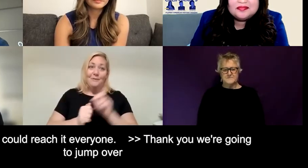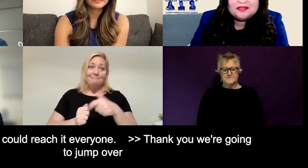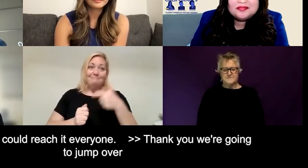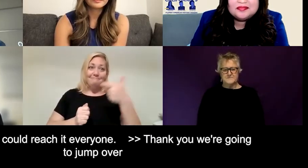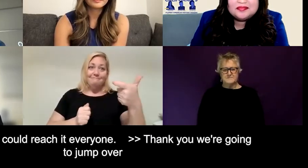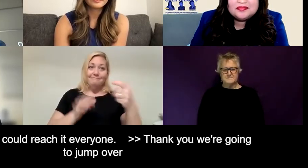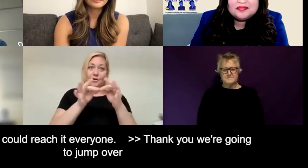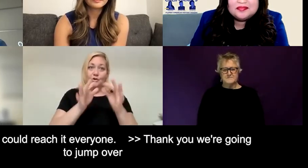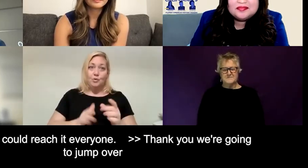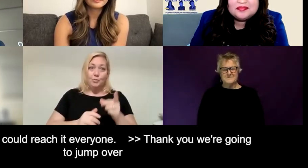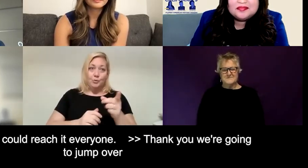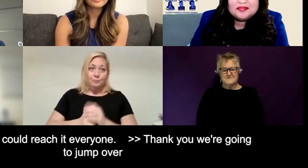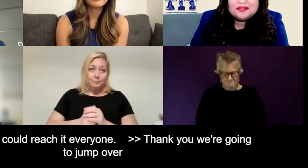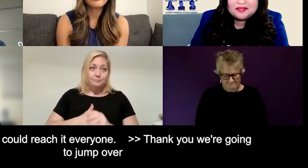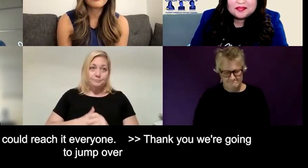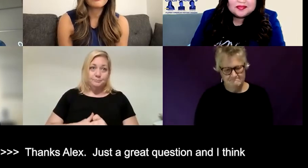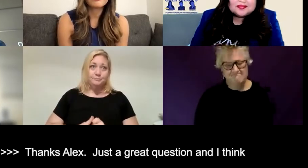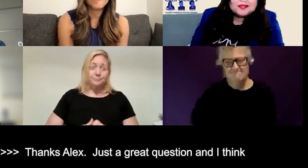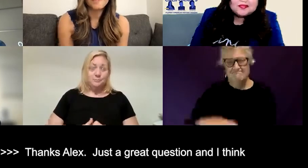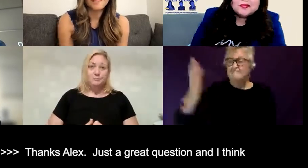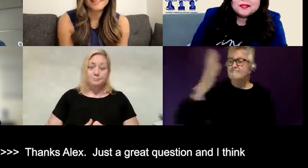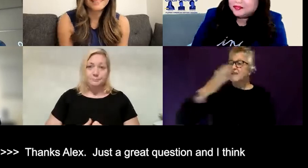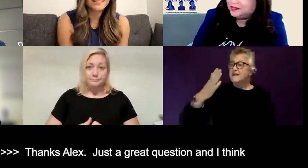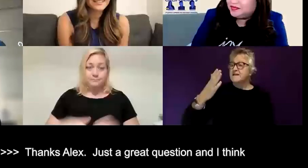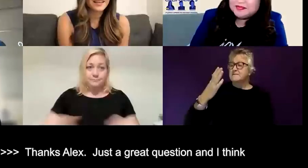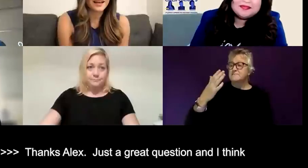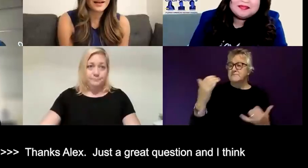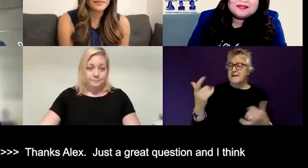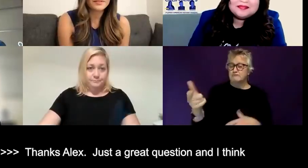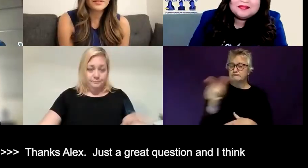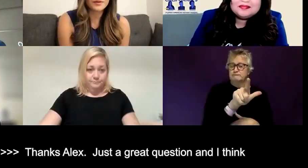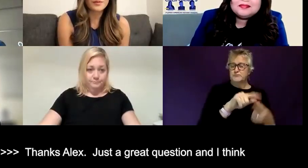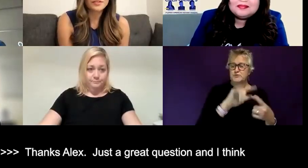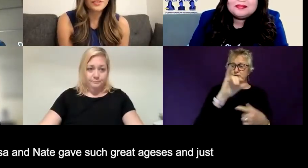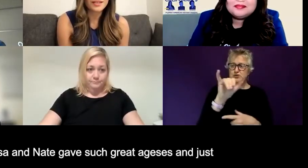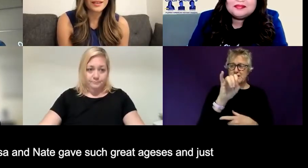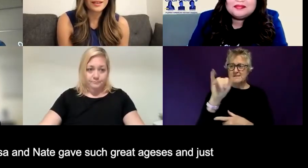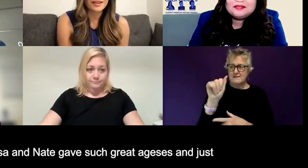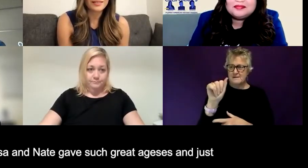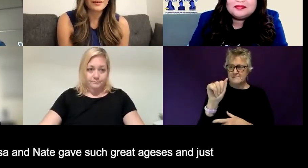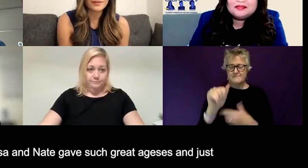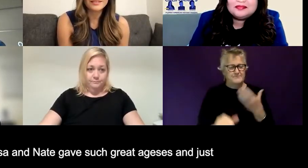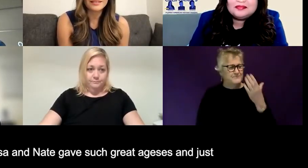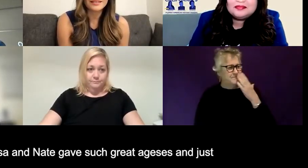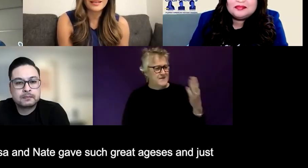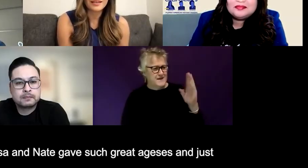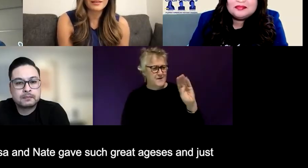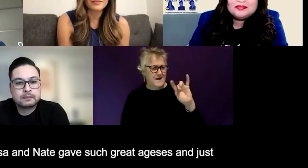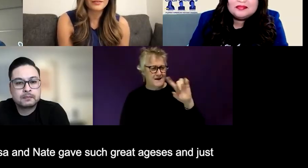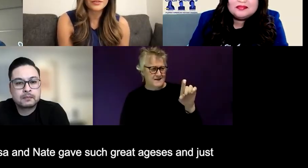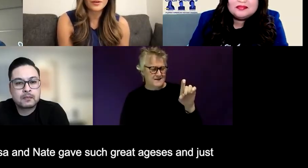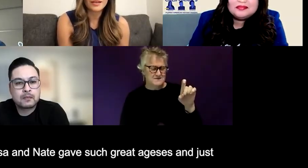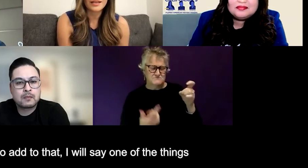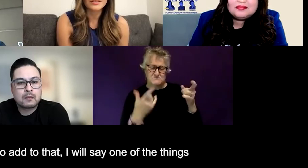Thank you. We're going to jump over to Jessica. Thanks, Alex. It's such a great question. And I think Melissa and Nate